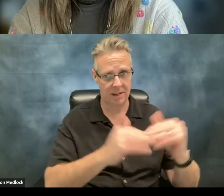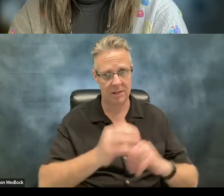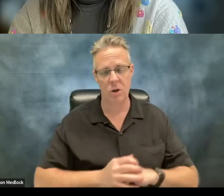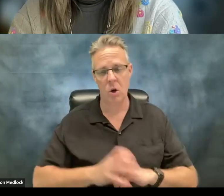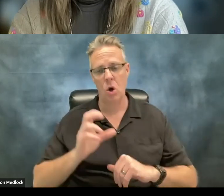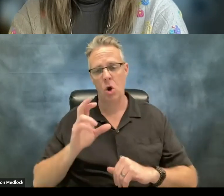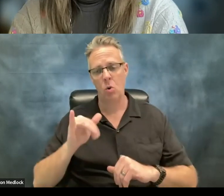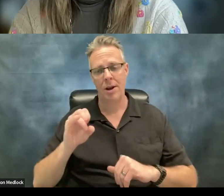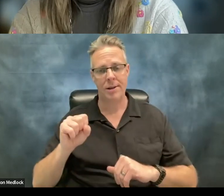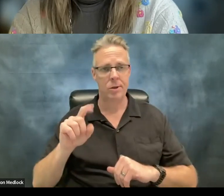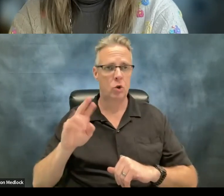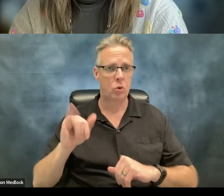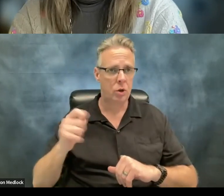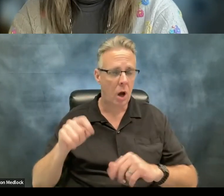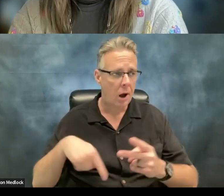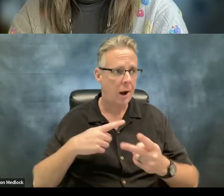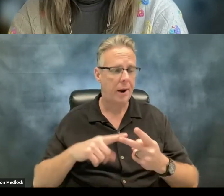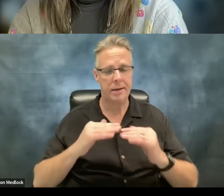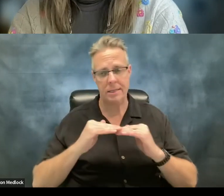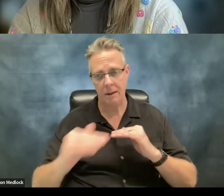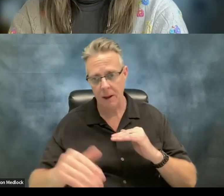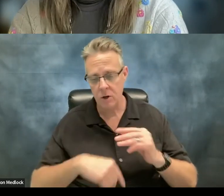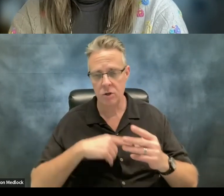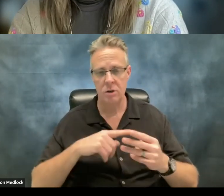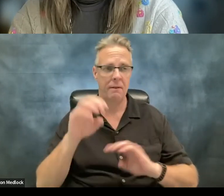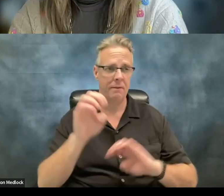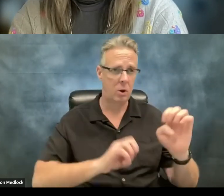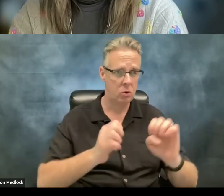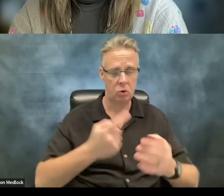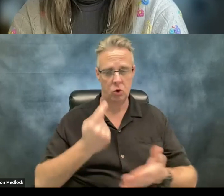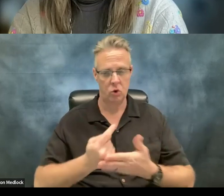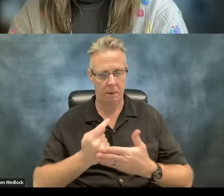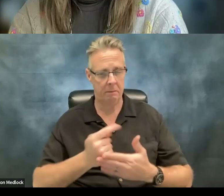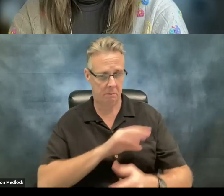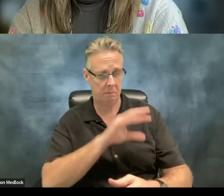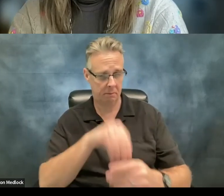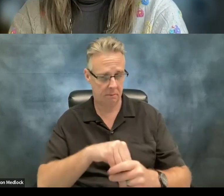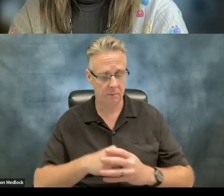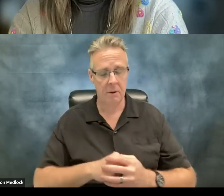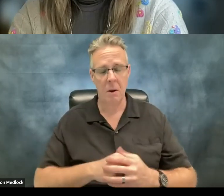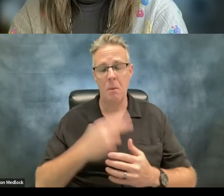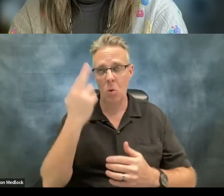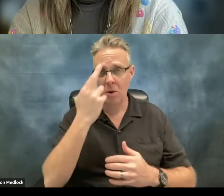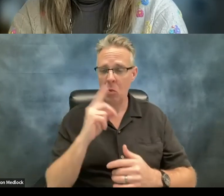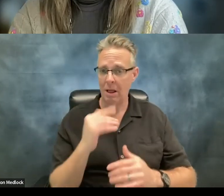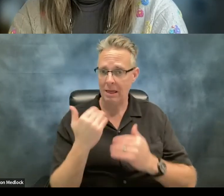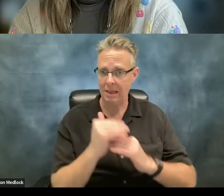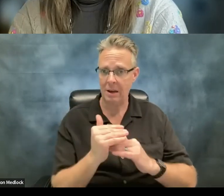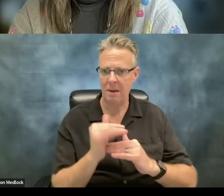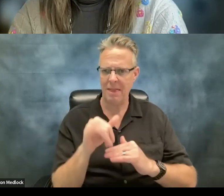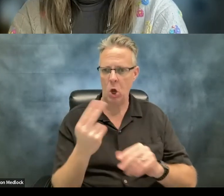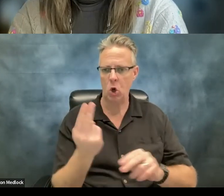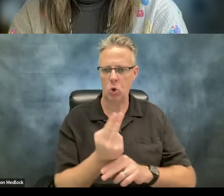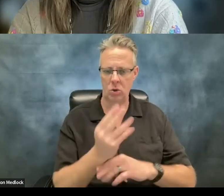triage facilities, crisis stabilization, evaluation and treatment. But because of a limitation of the use of the